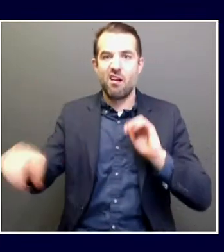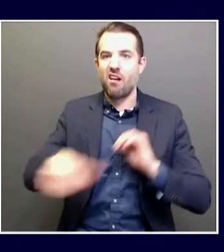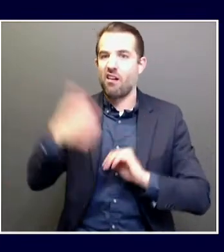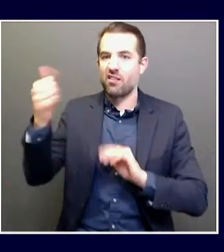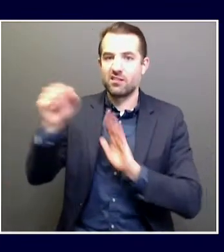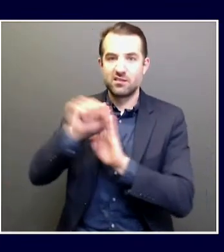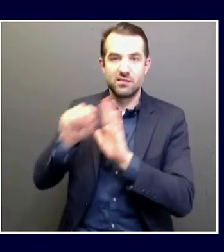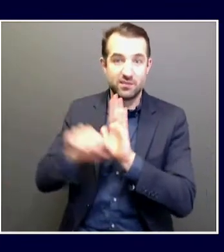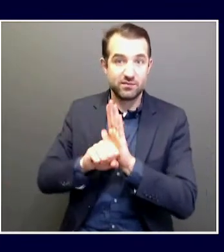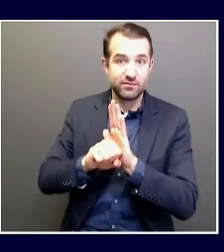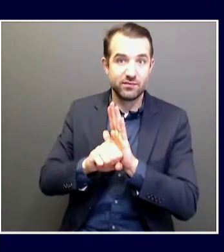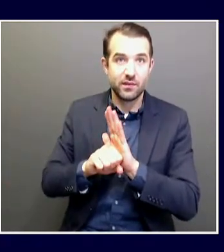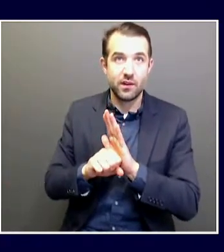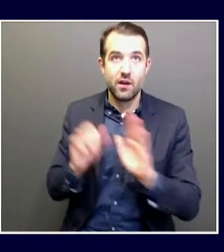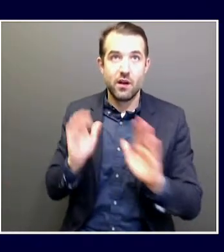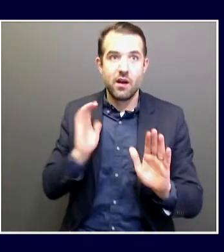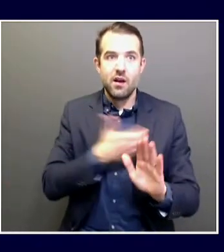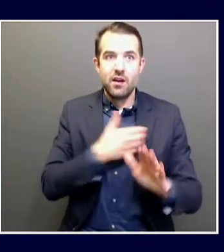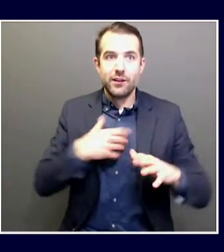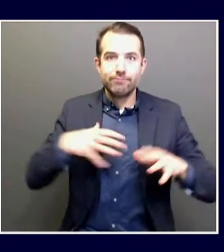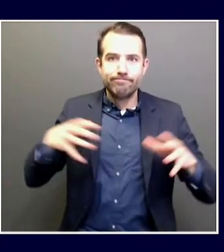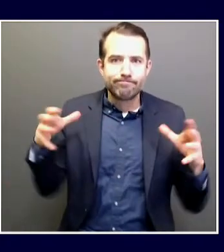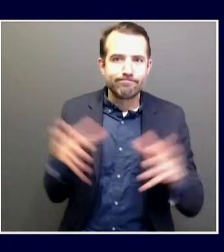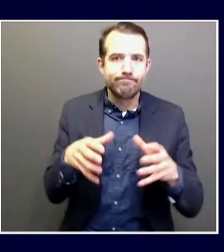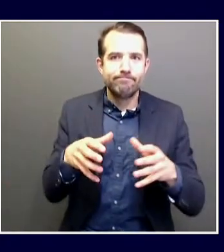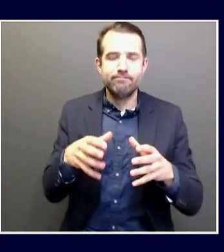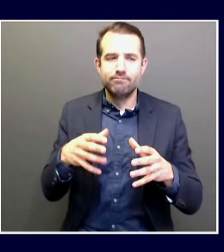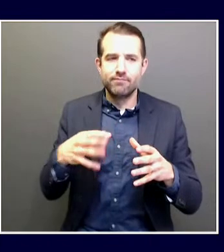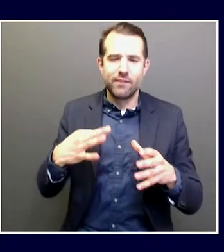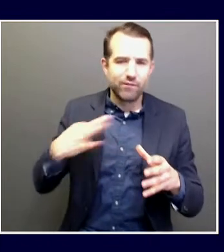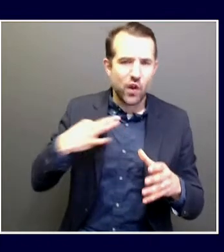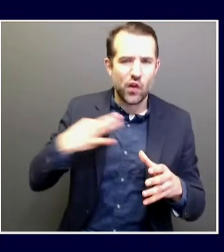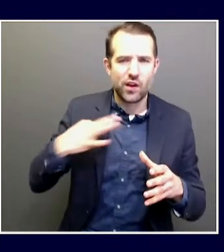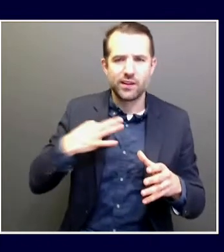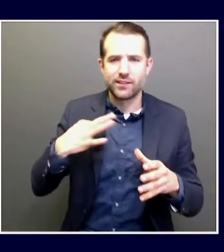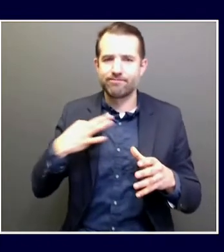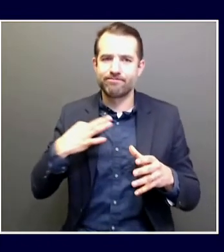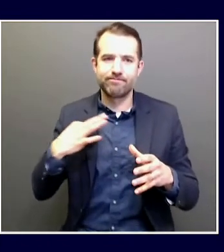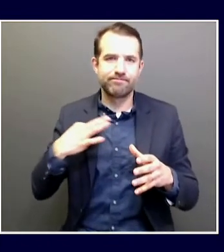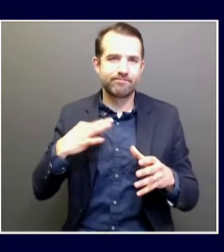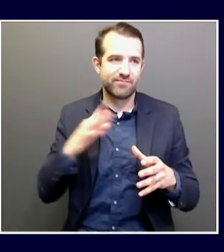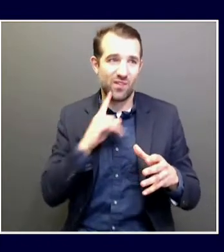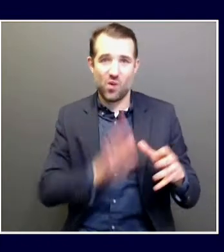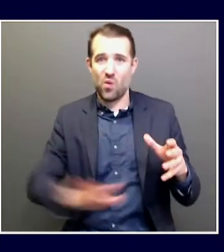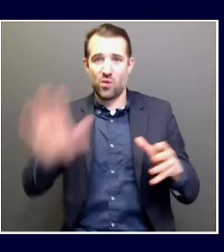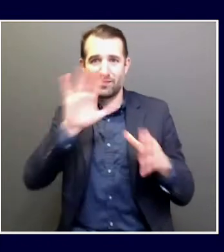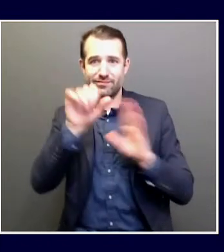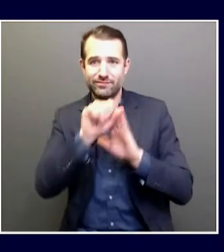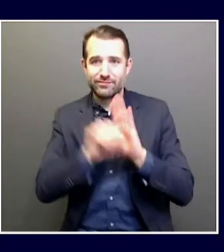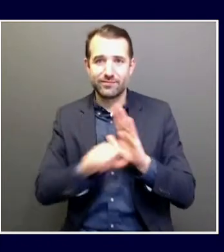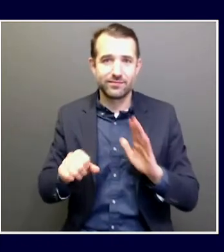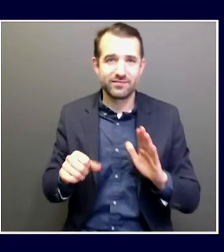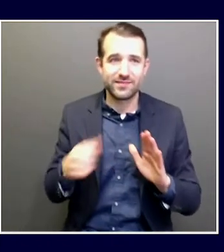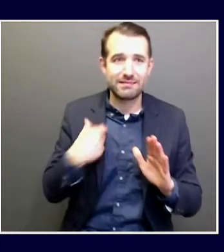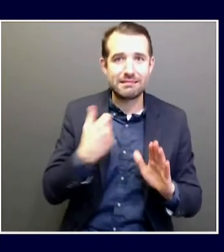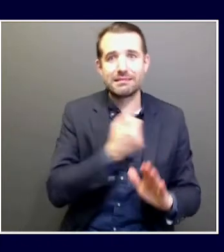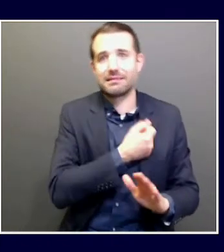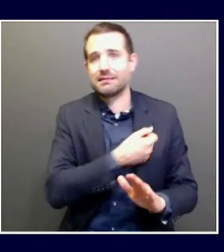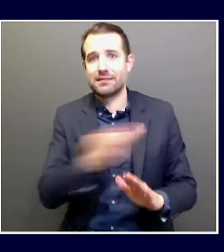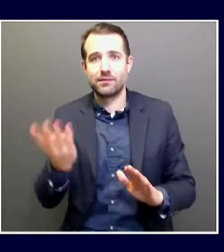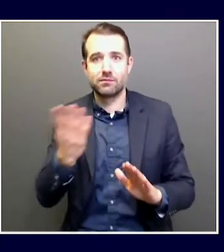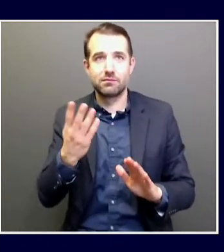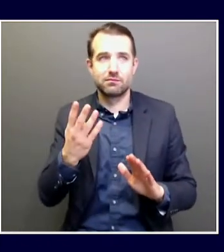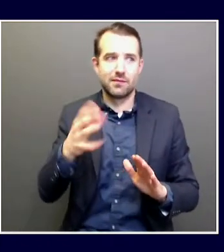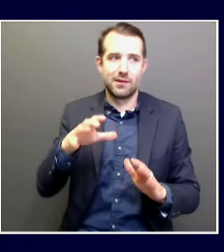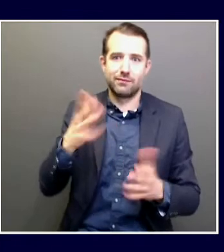strong core of volunteers across the state. Hundreds of Maine people who throughout the